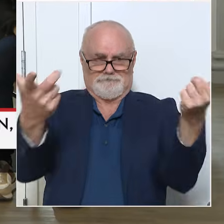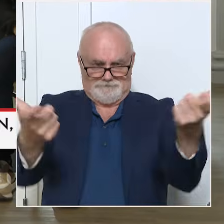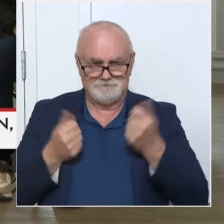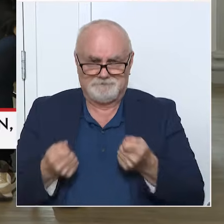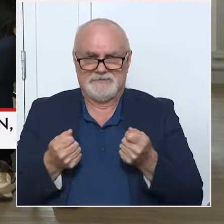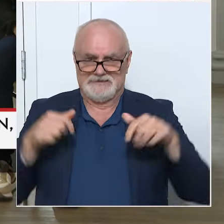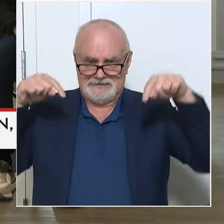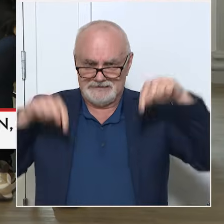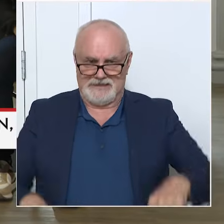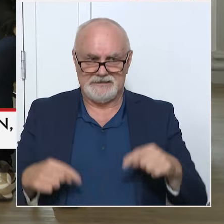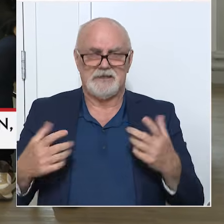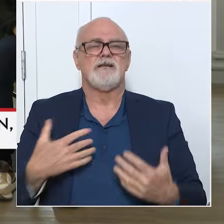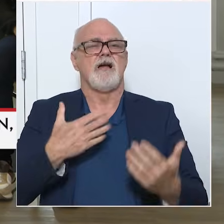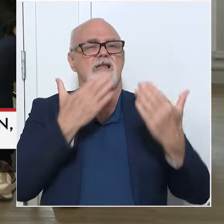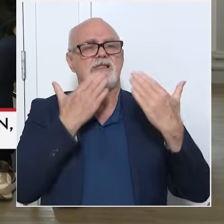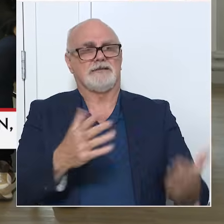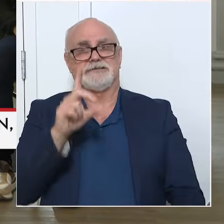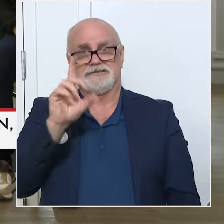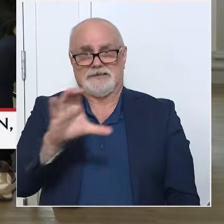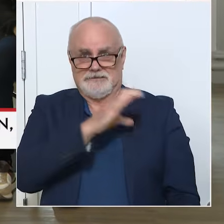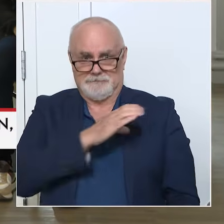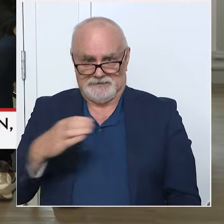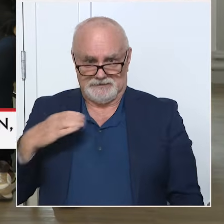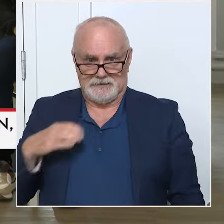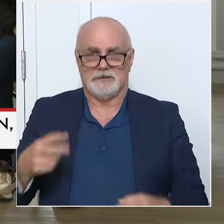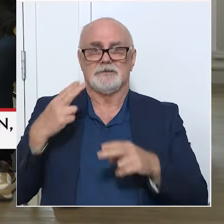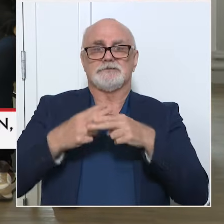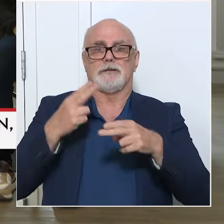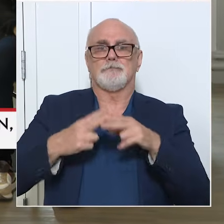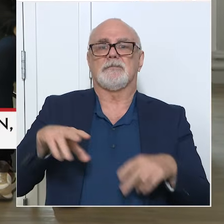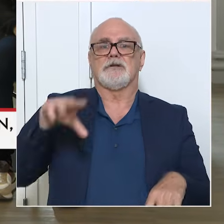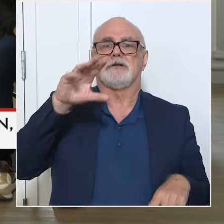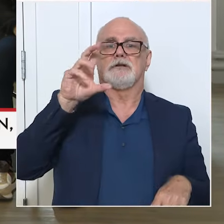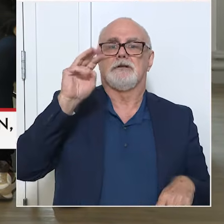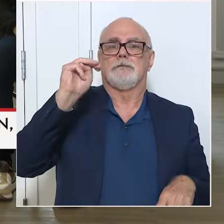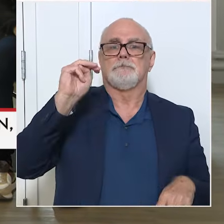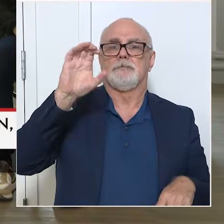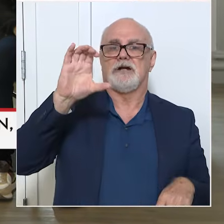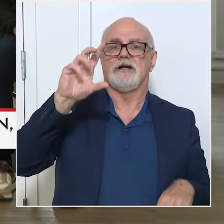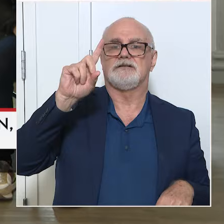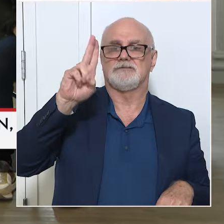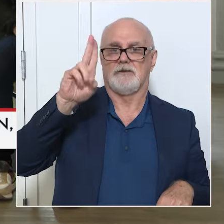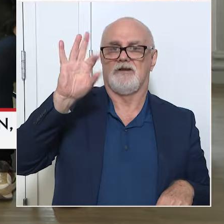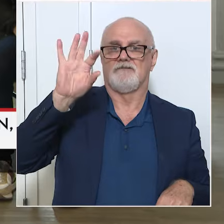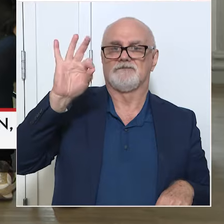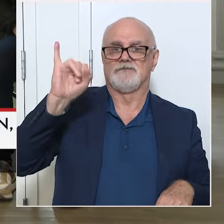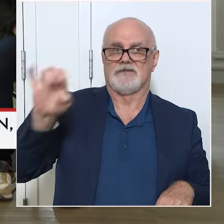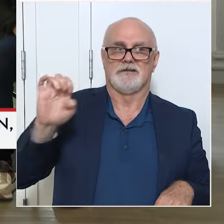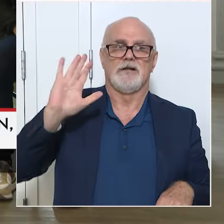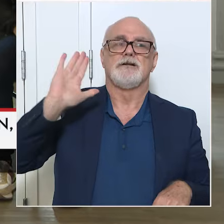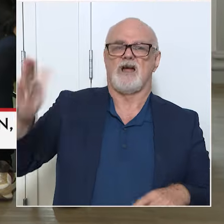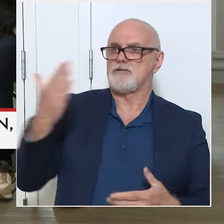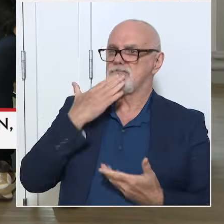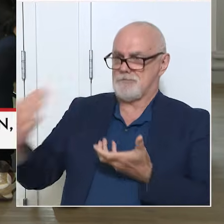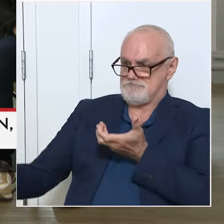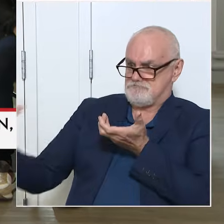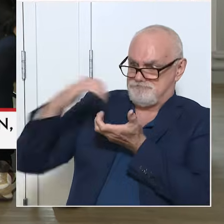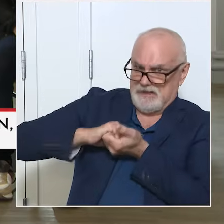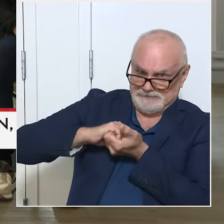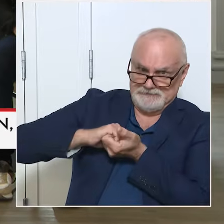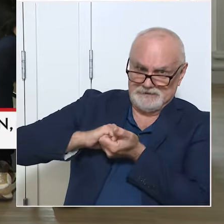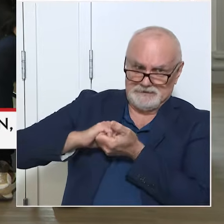to Councilmember McDuffie and his partnership. And I'm pleased to offer these bills as standalone pieces